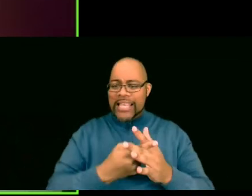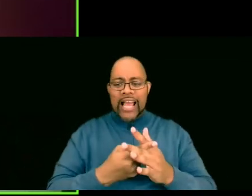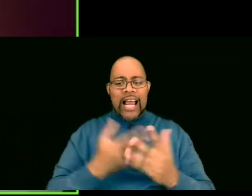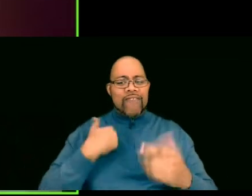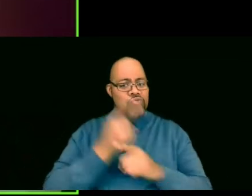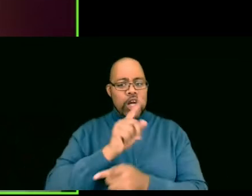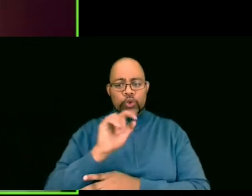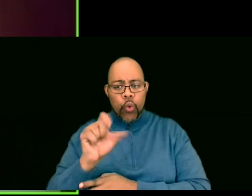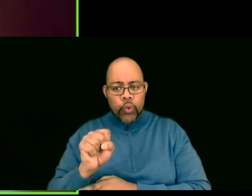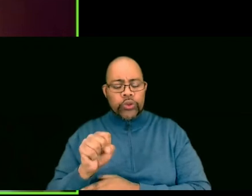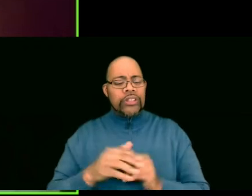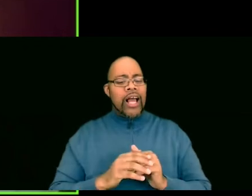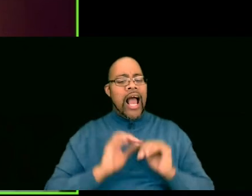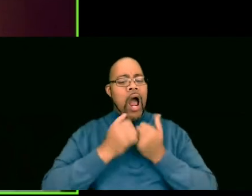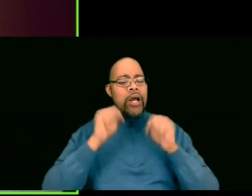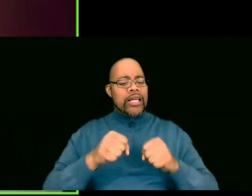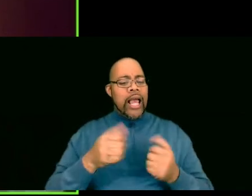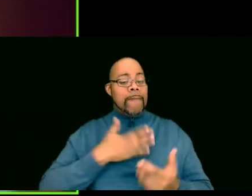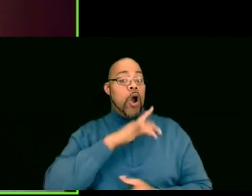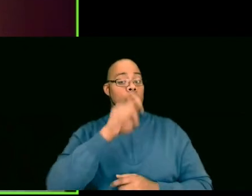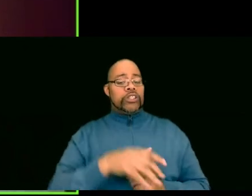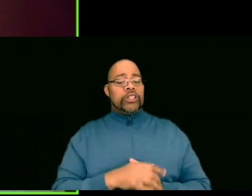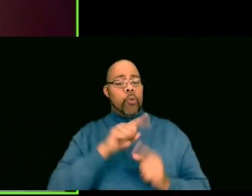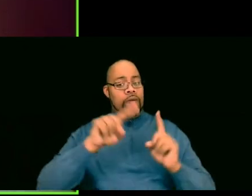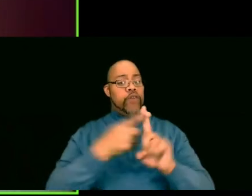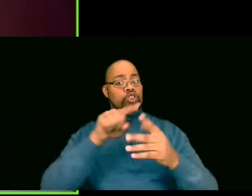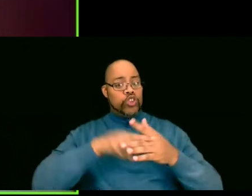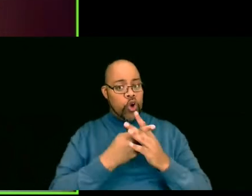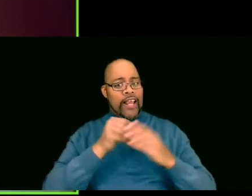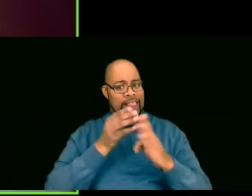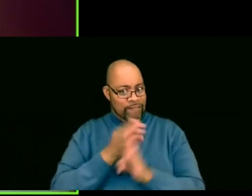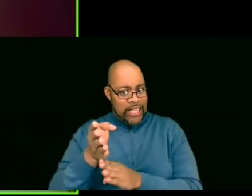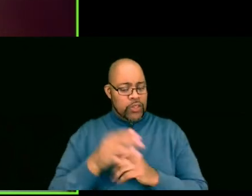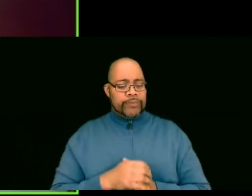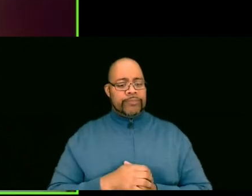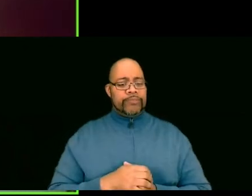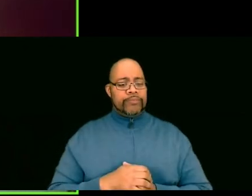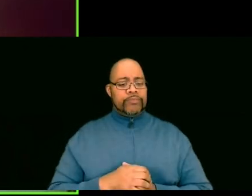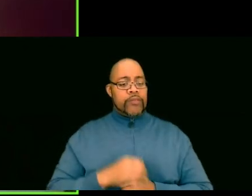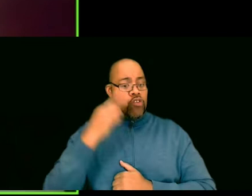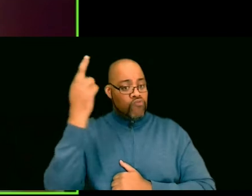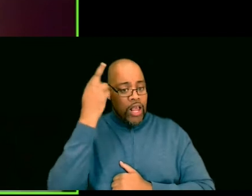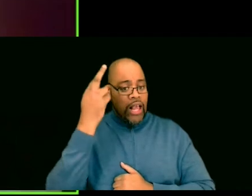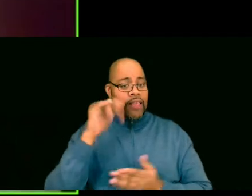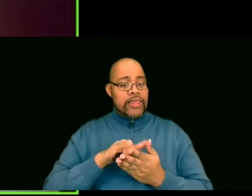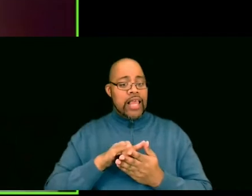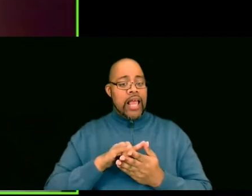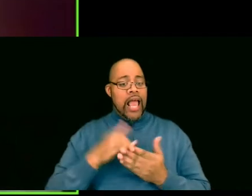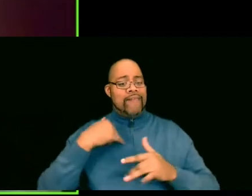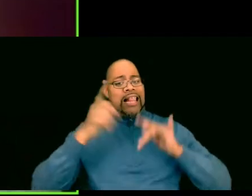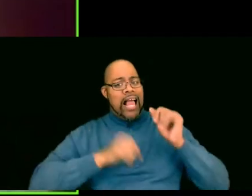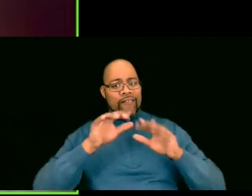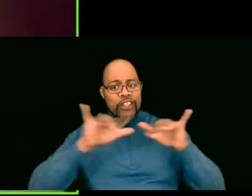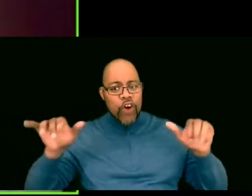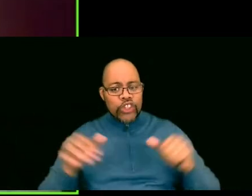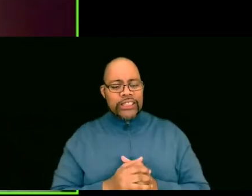get-go. How can, I guess my question is, when you first started out in the field and realized that there